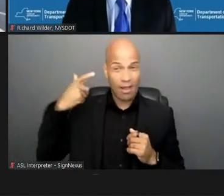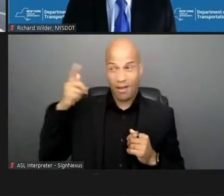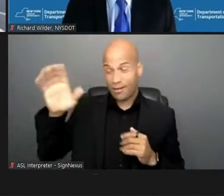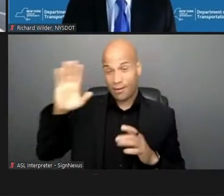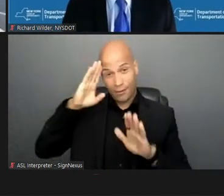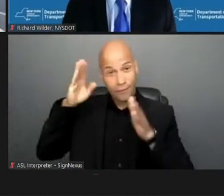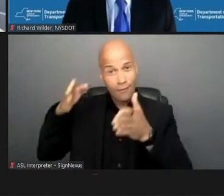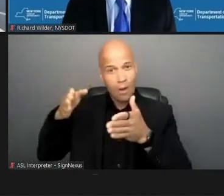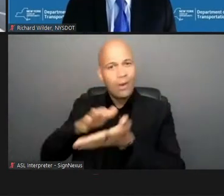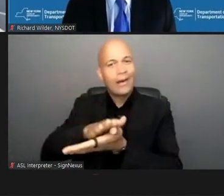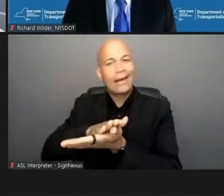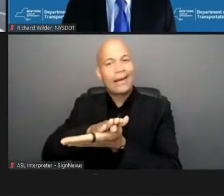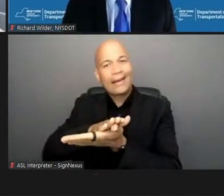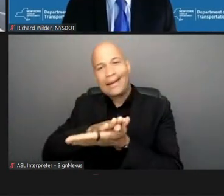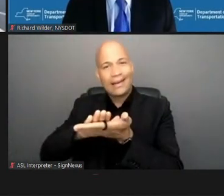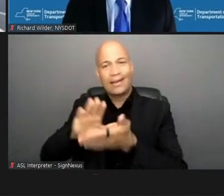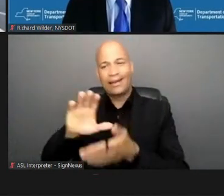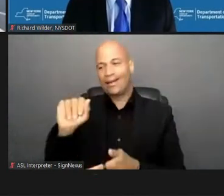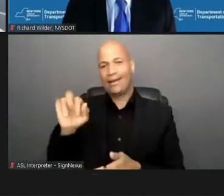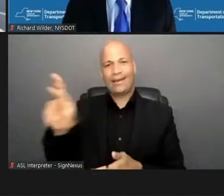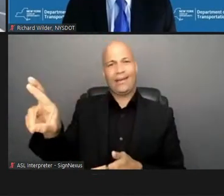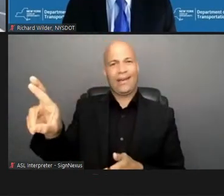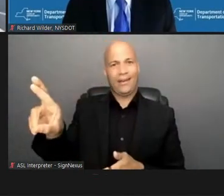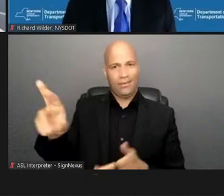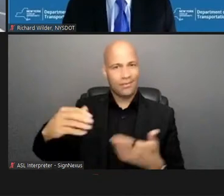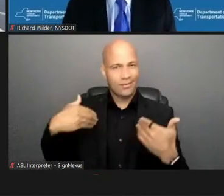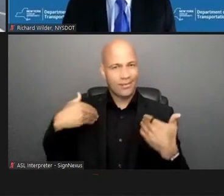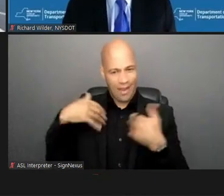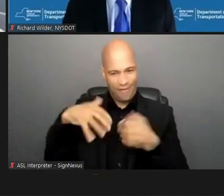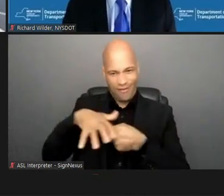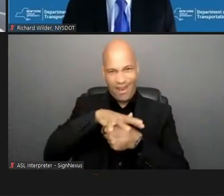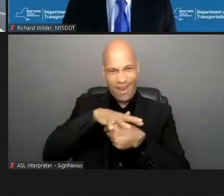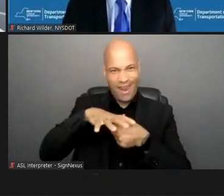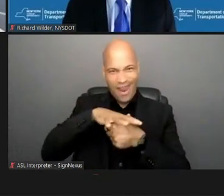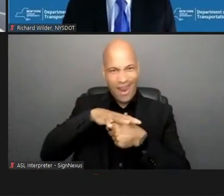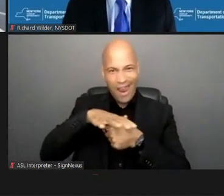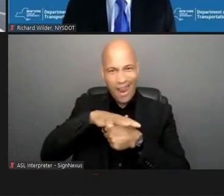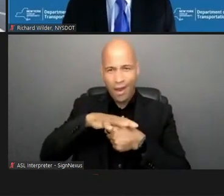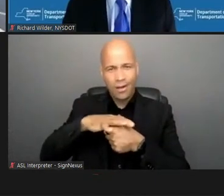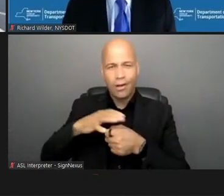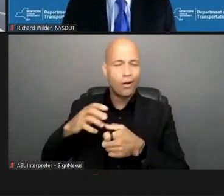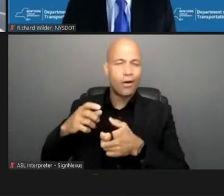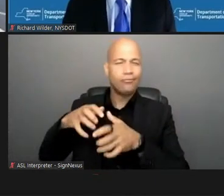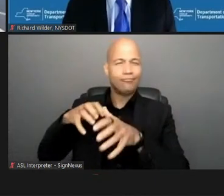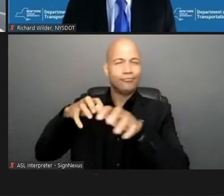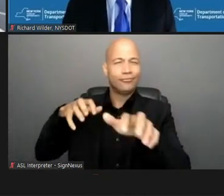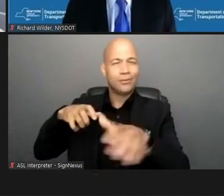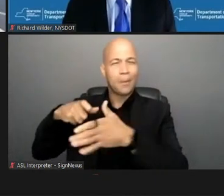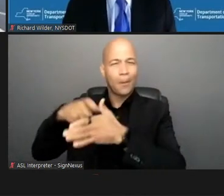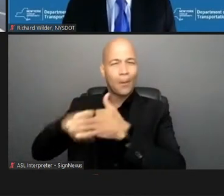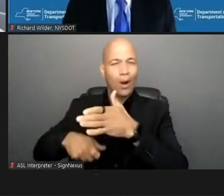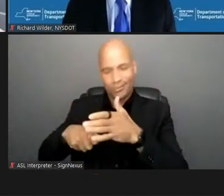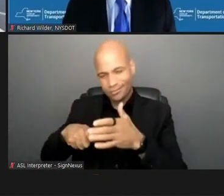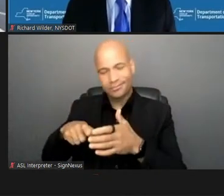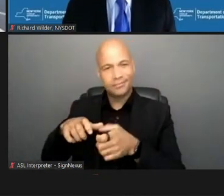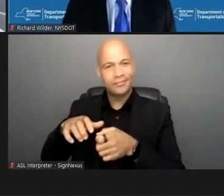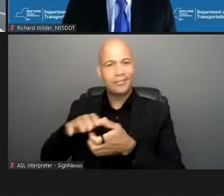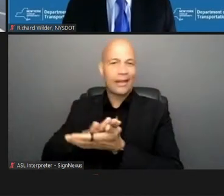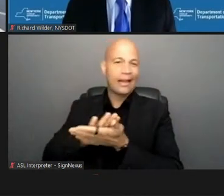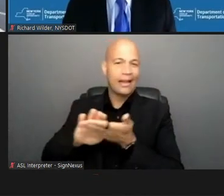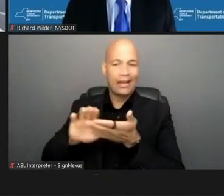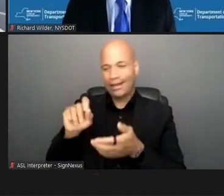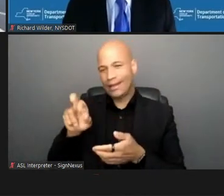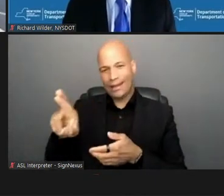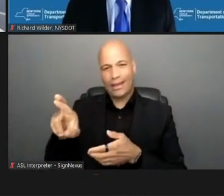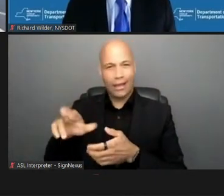clean air in fact they have these clean air zones they don't call it congestion pricing anymore so to the points that some people are making